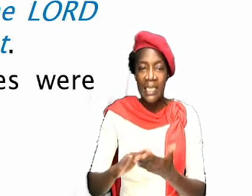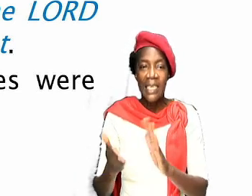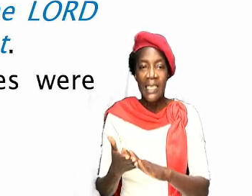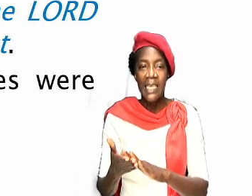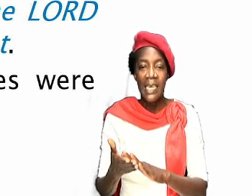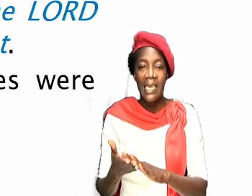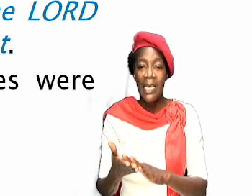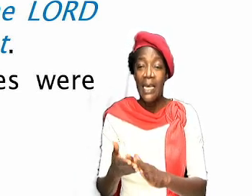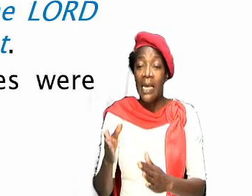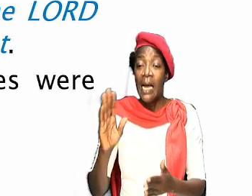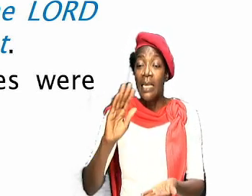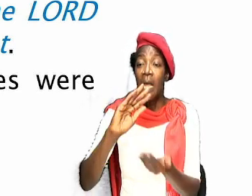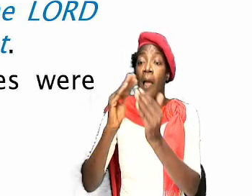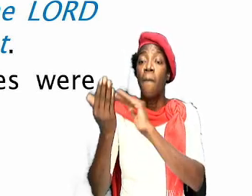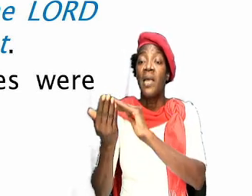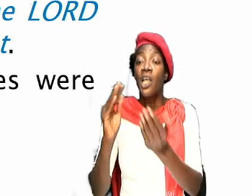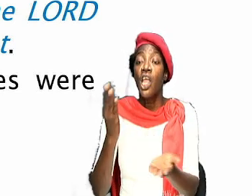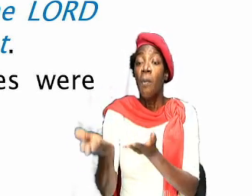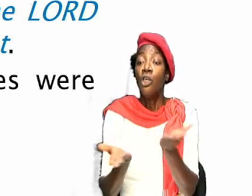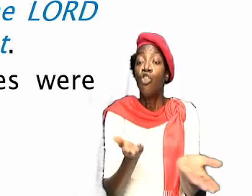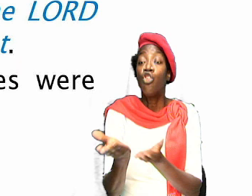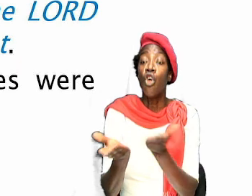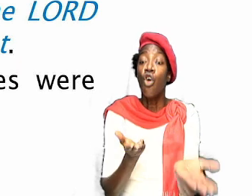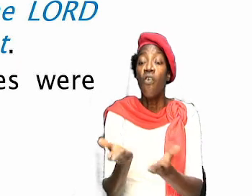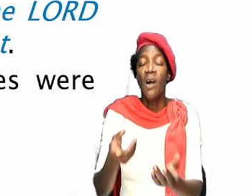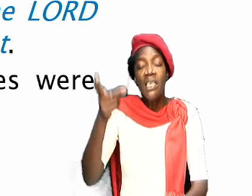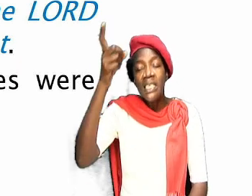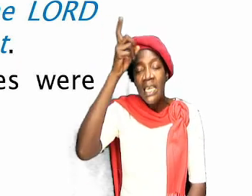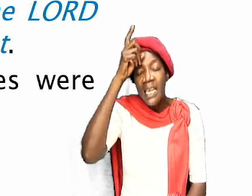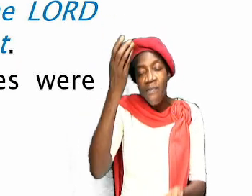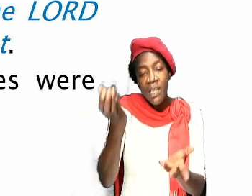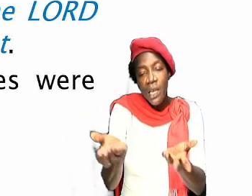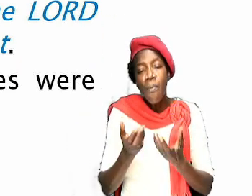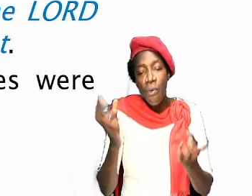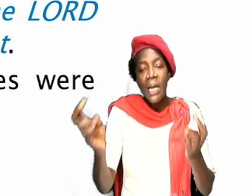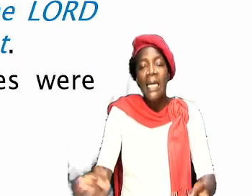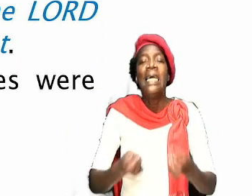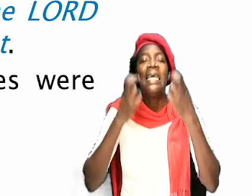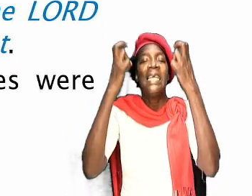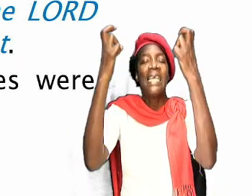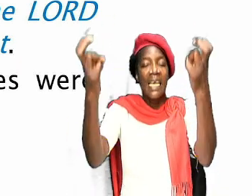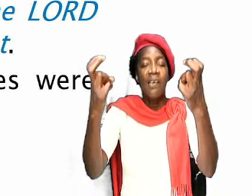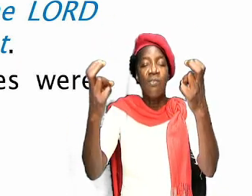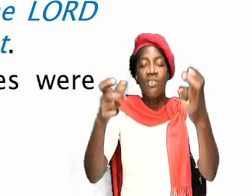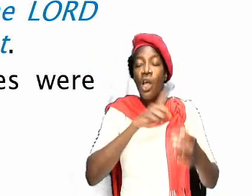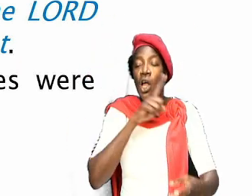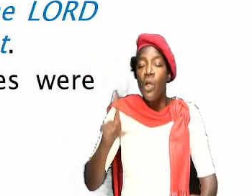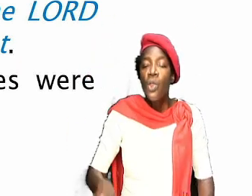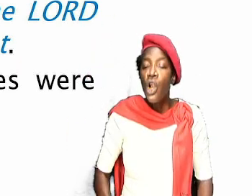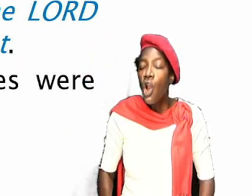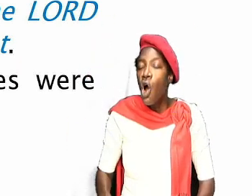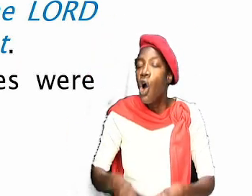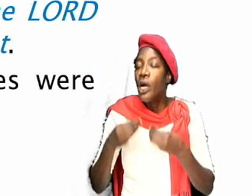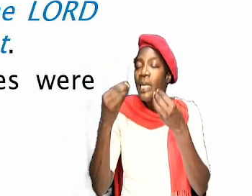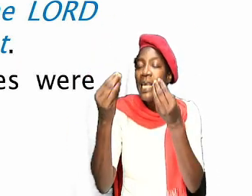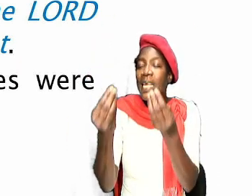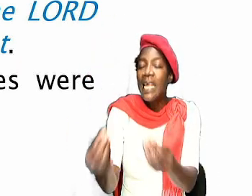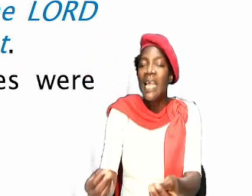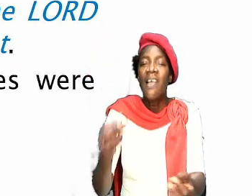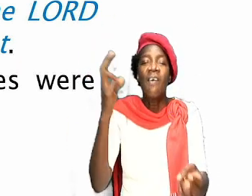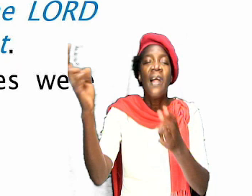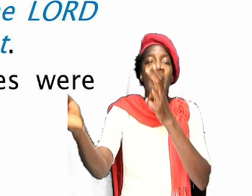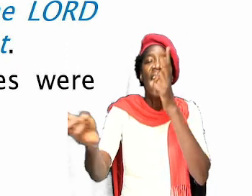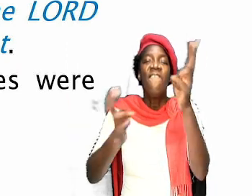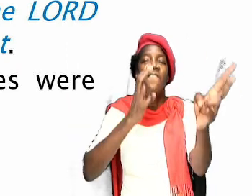became servants to David and brought tribute, and the Lord gave victory. This is what